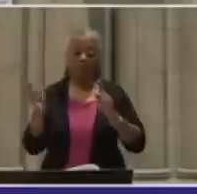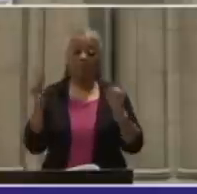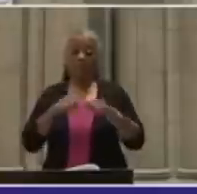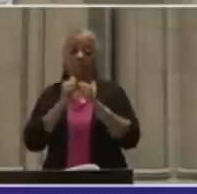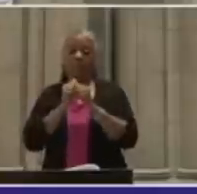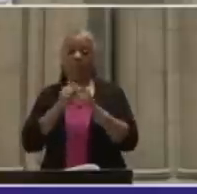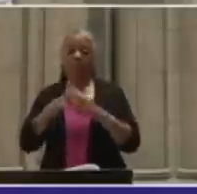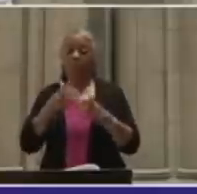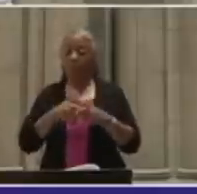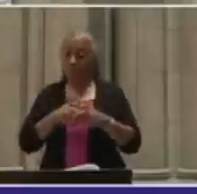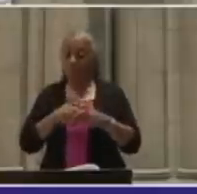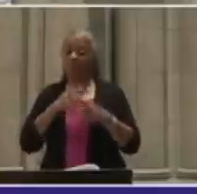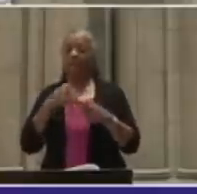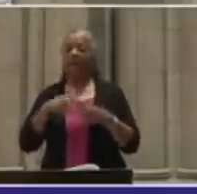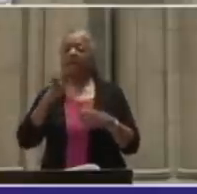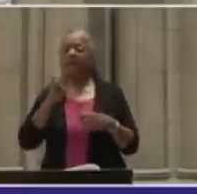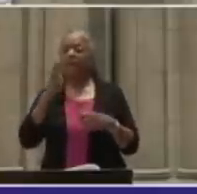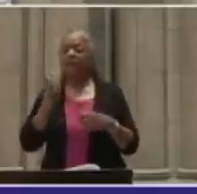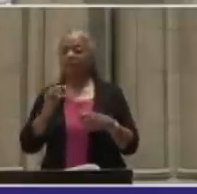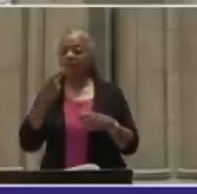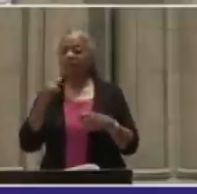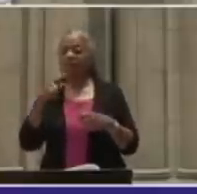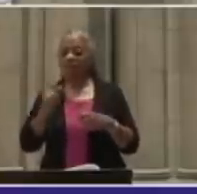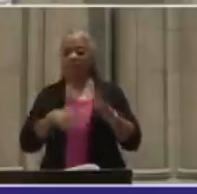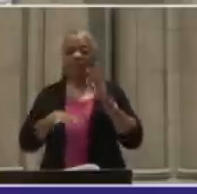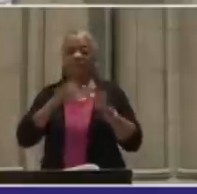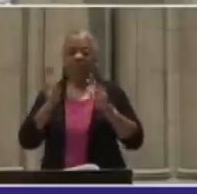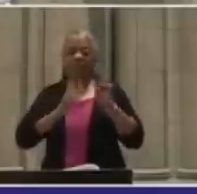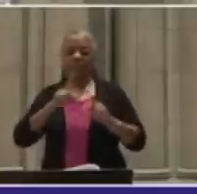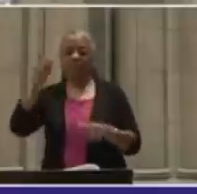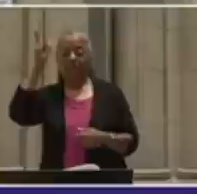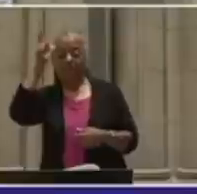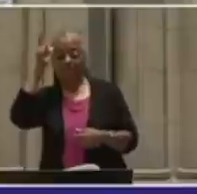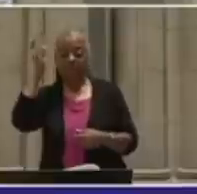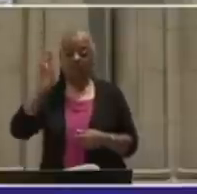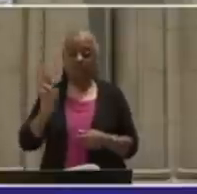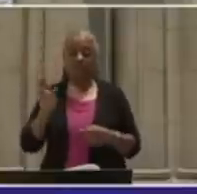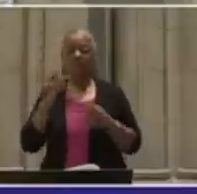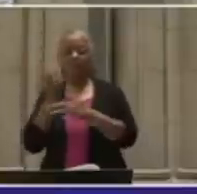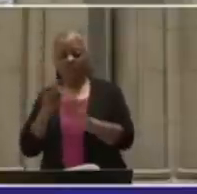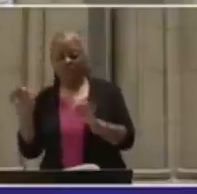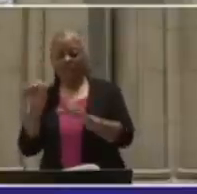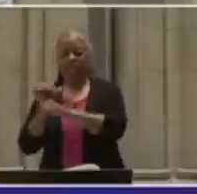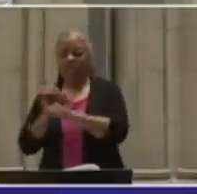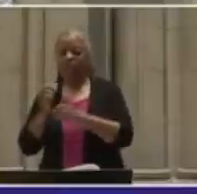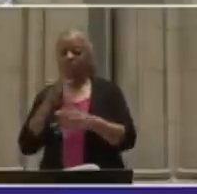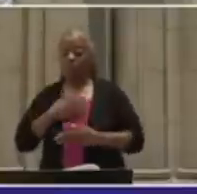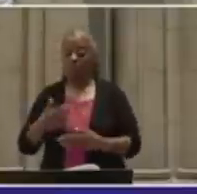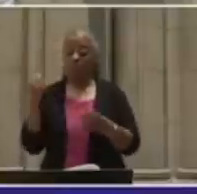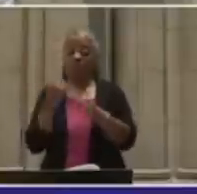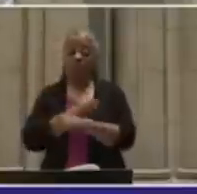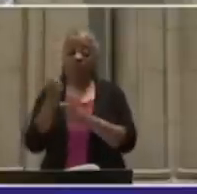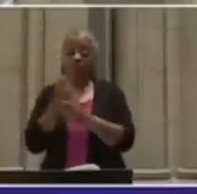with Quakers and radical evangelicals, and they found some allies in Lincoln Republicans, and they freed the slaves who were willing to fight for liberty, and